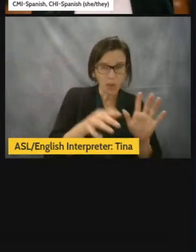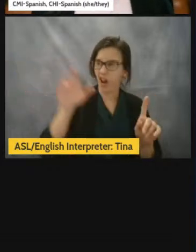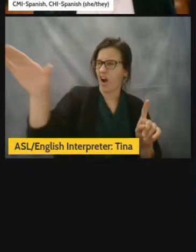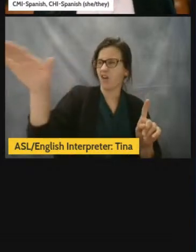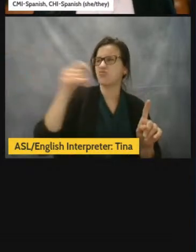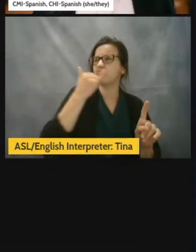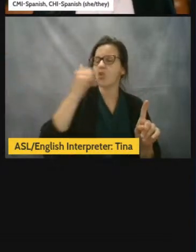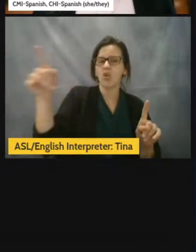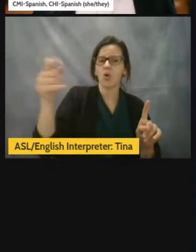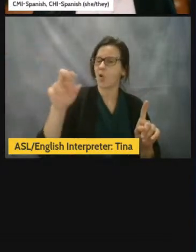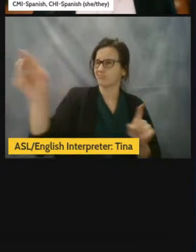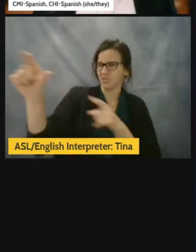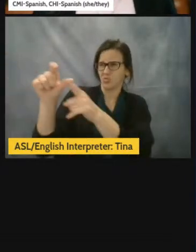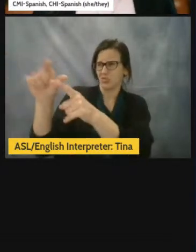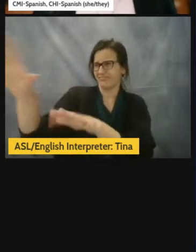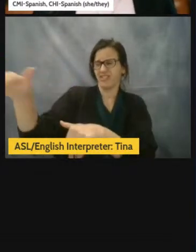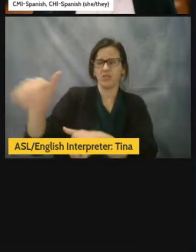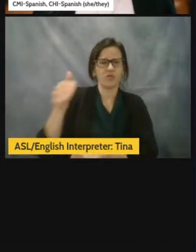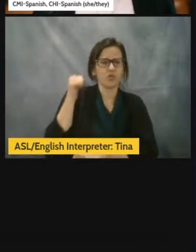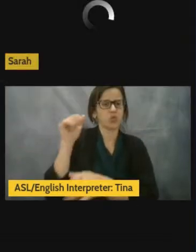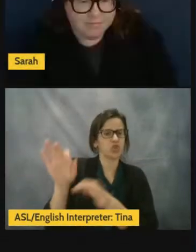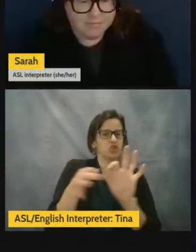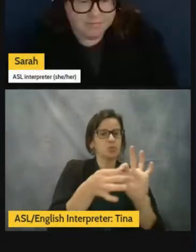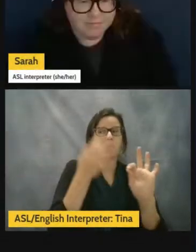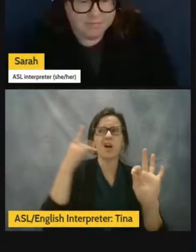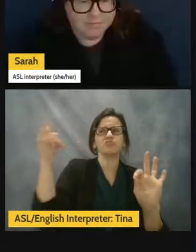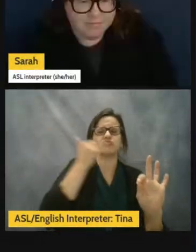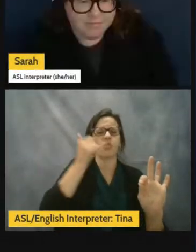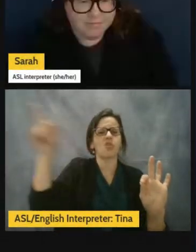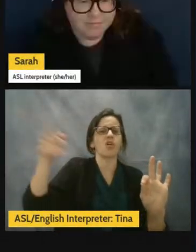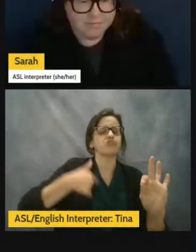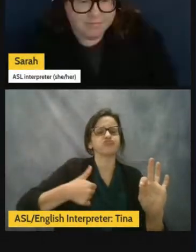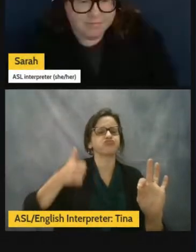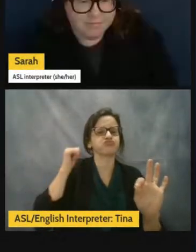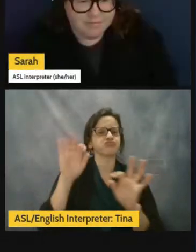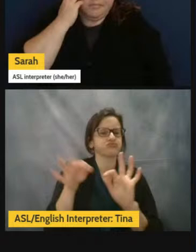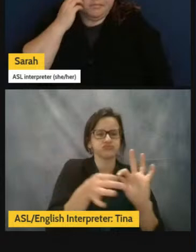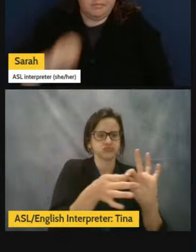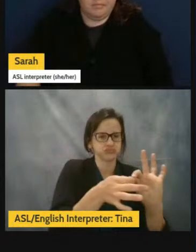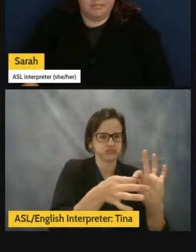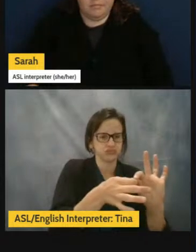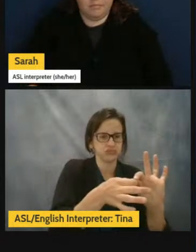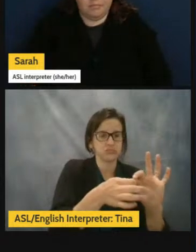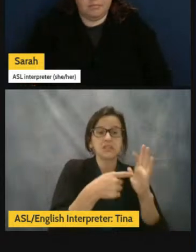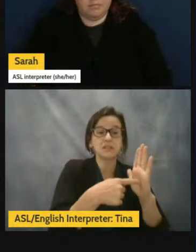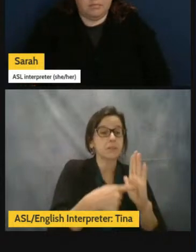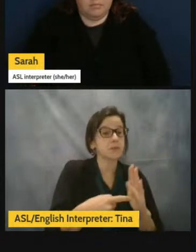incorrect. So some examples of linguistic descriptivism.